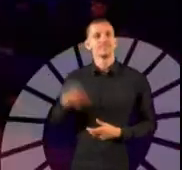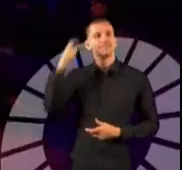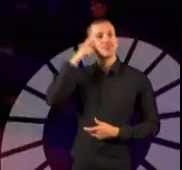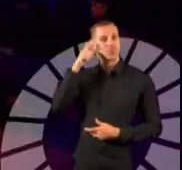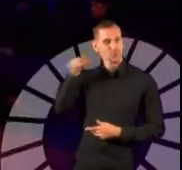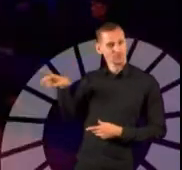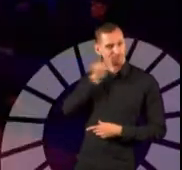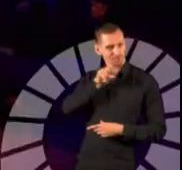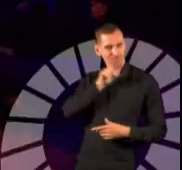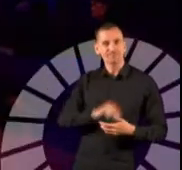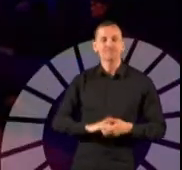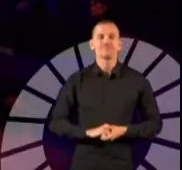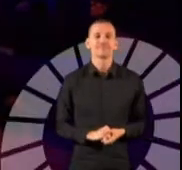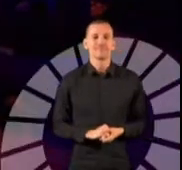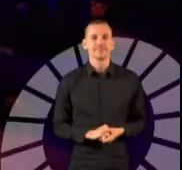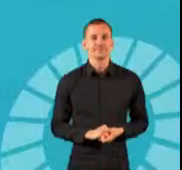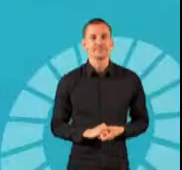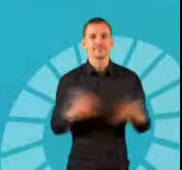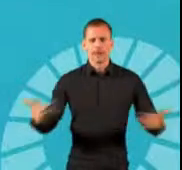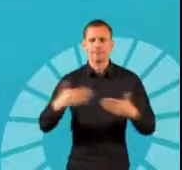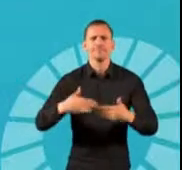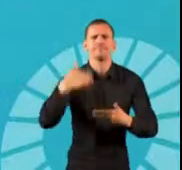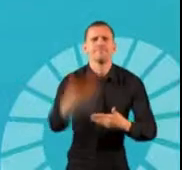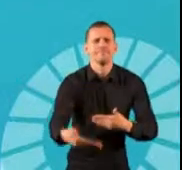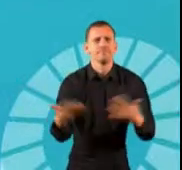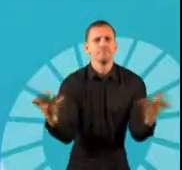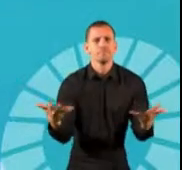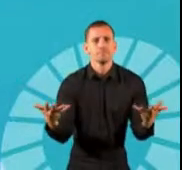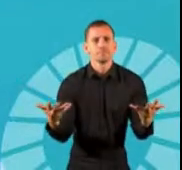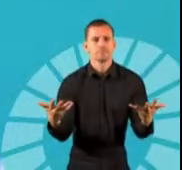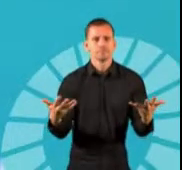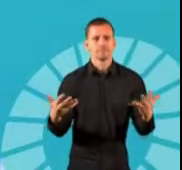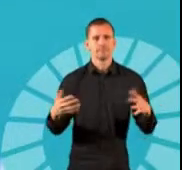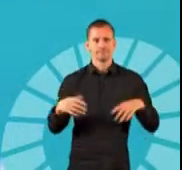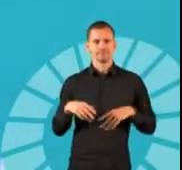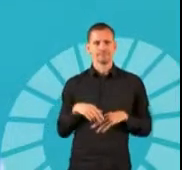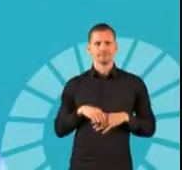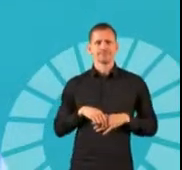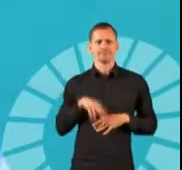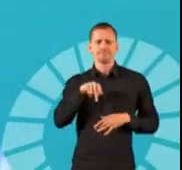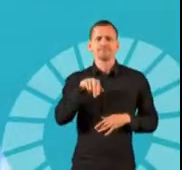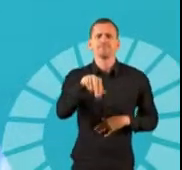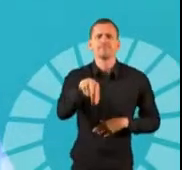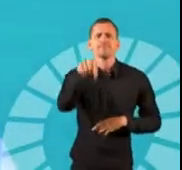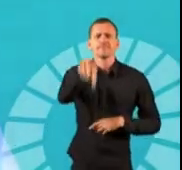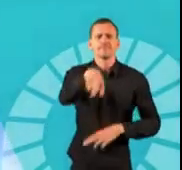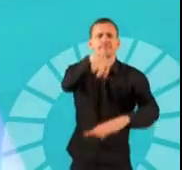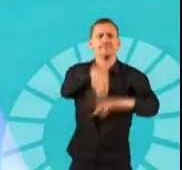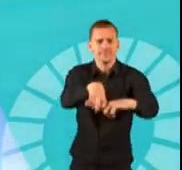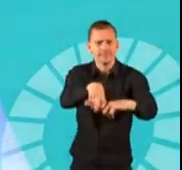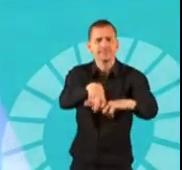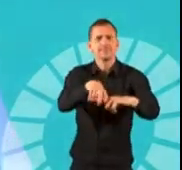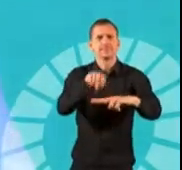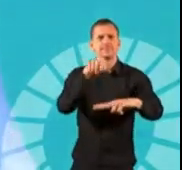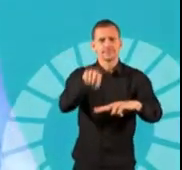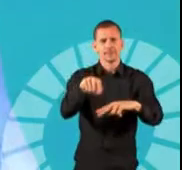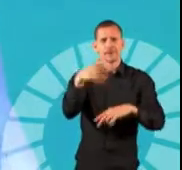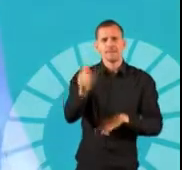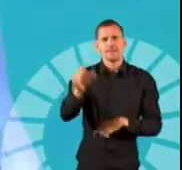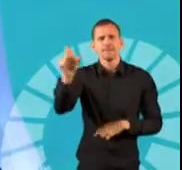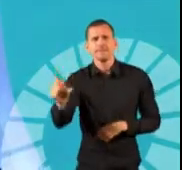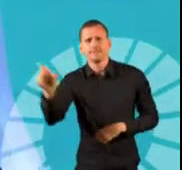Now we're going to hand the floor. We're going to move elsewhere. The Vice President